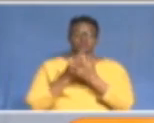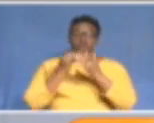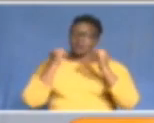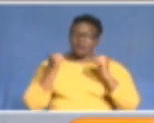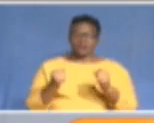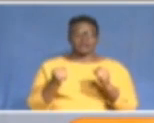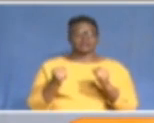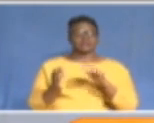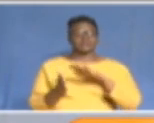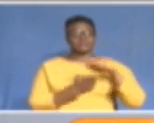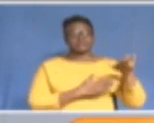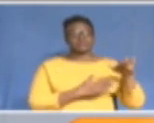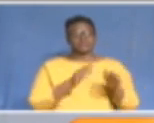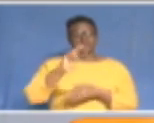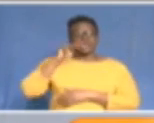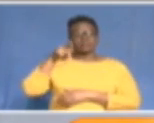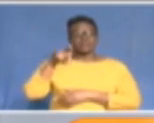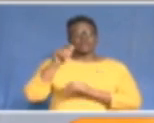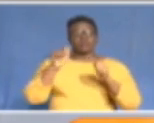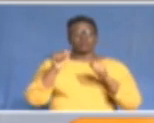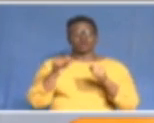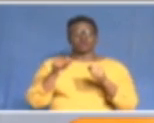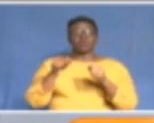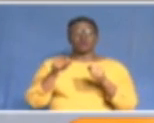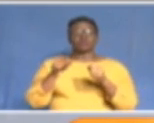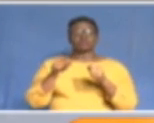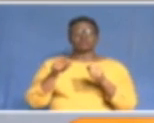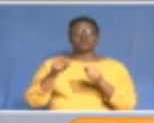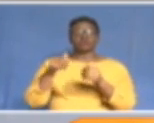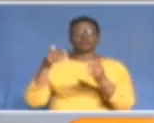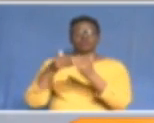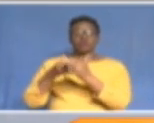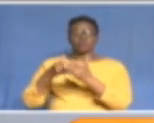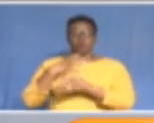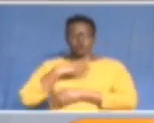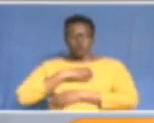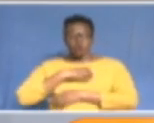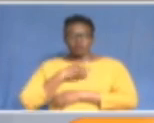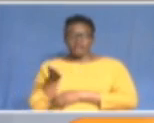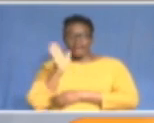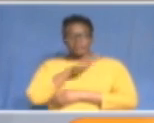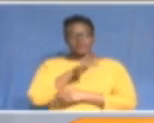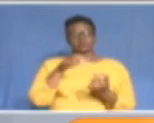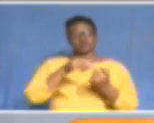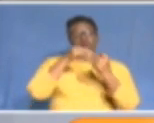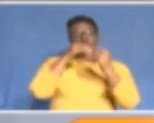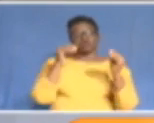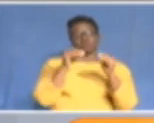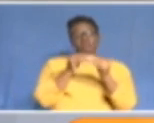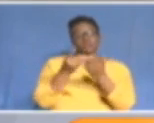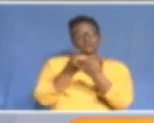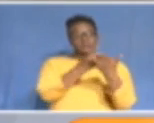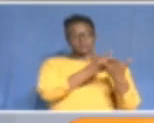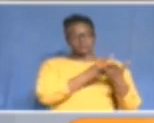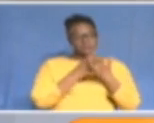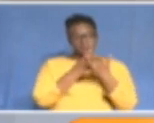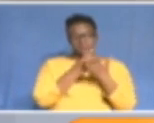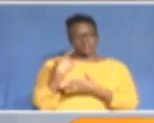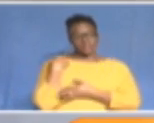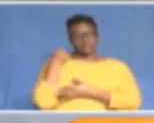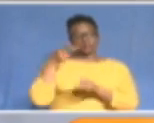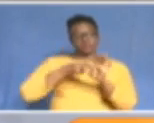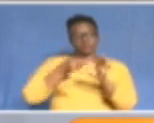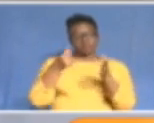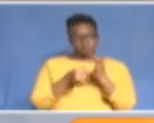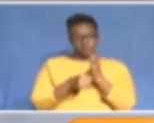Meanwhile, MPs might be forced to cut short their recess and reconvene for a special sitting to discuss this latest fuel crisis. Well, this came to